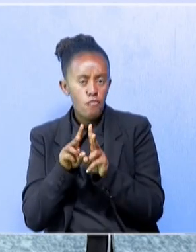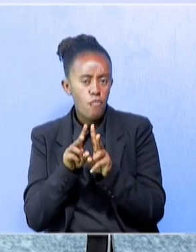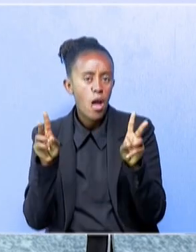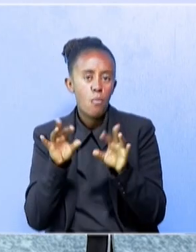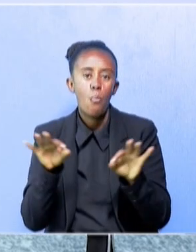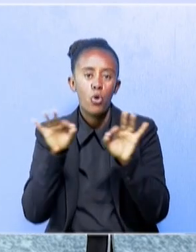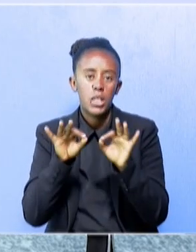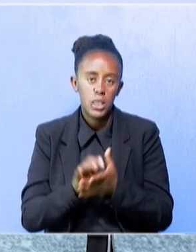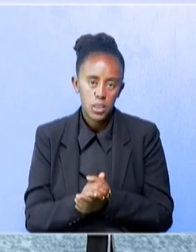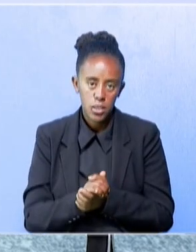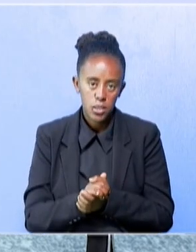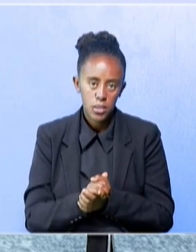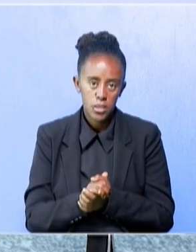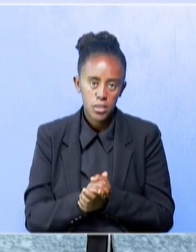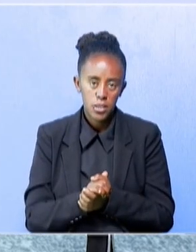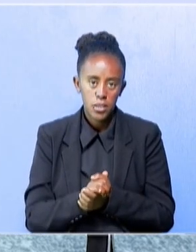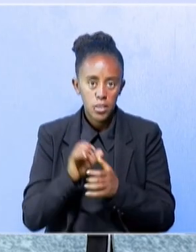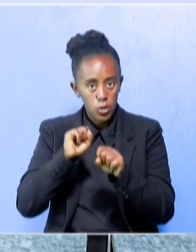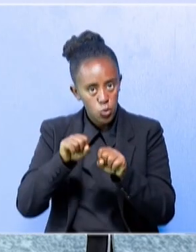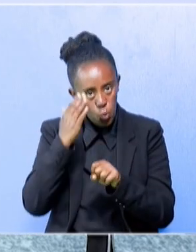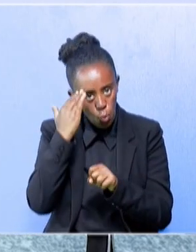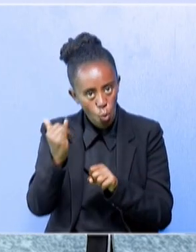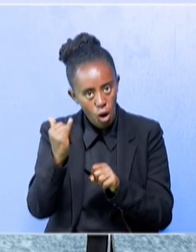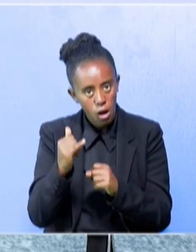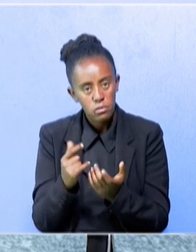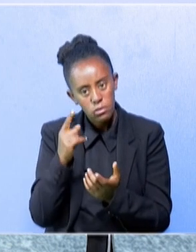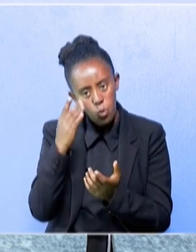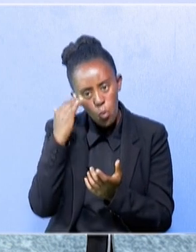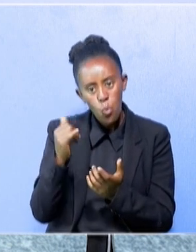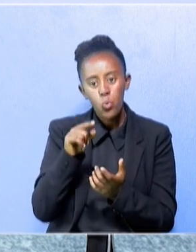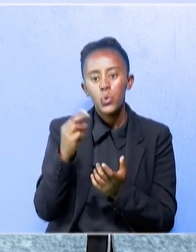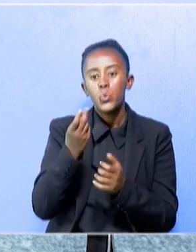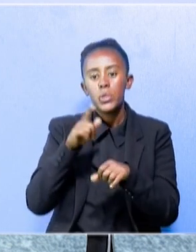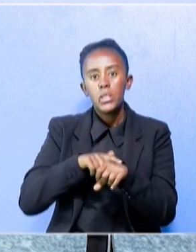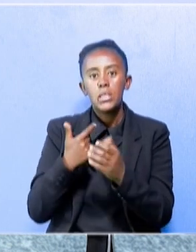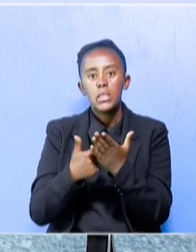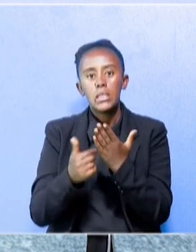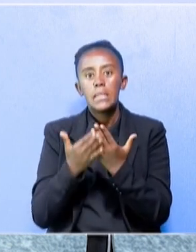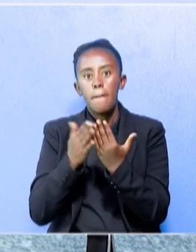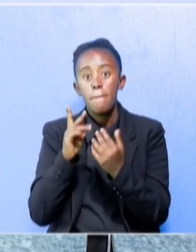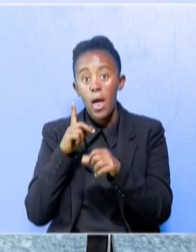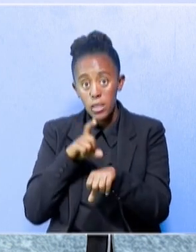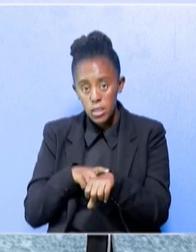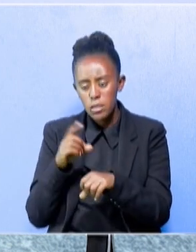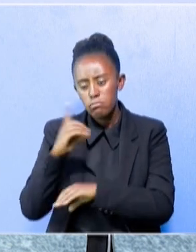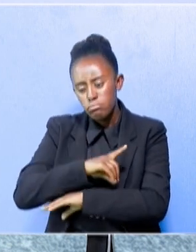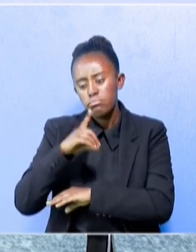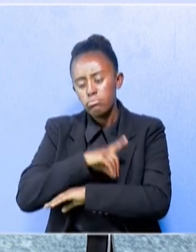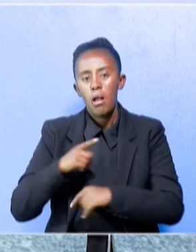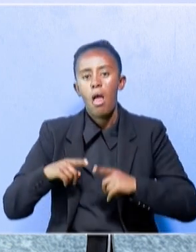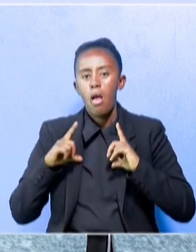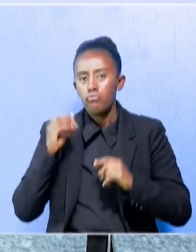important. Yeah. So that is why, while you are using simple past tense in your day-to-day life, don't forget